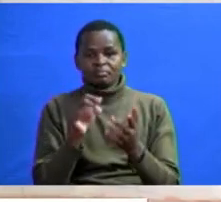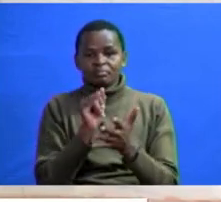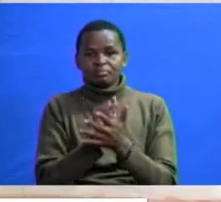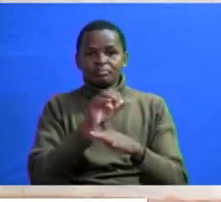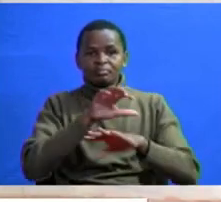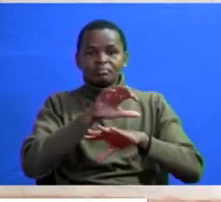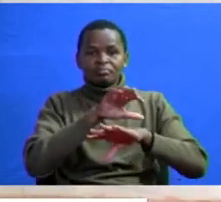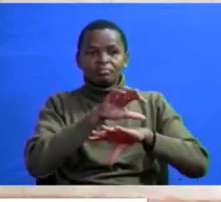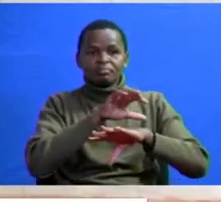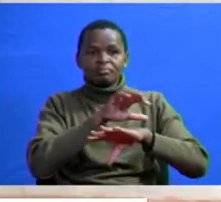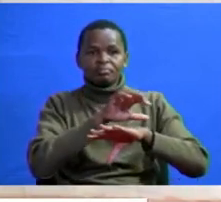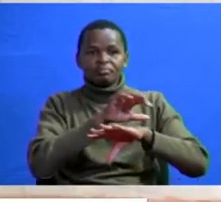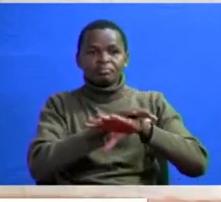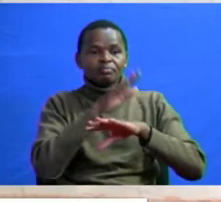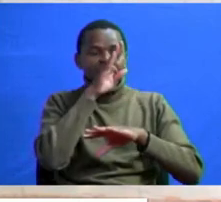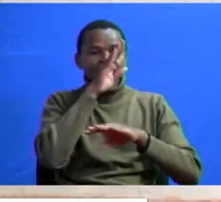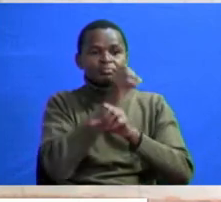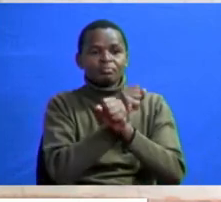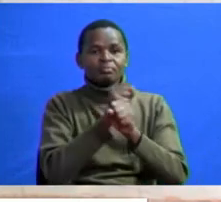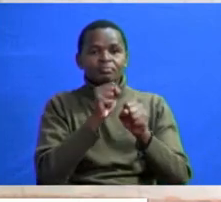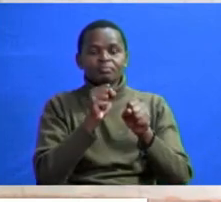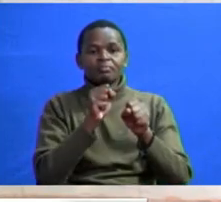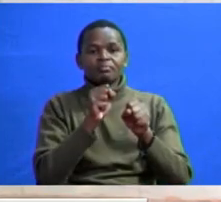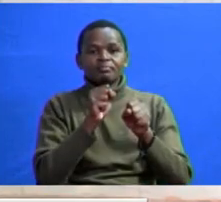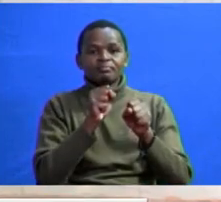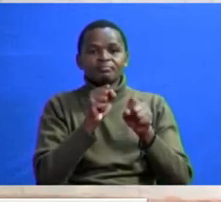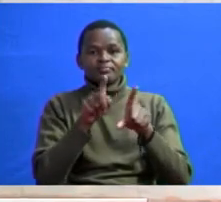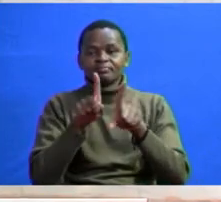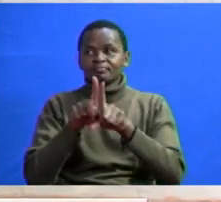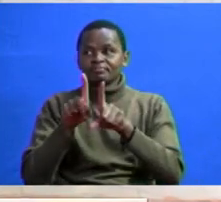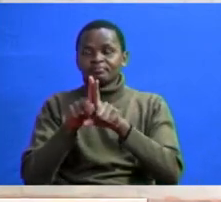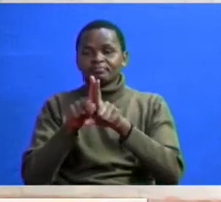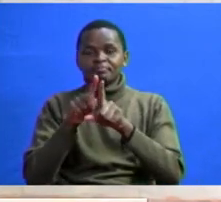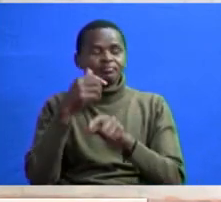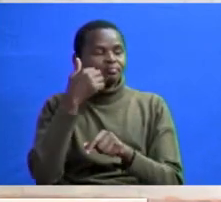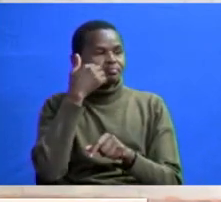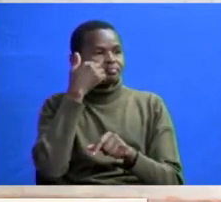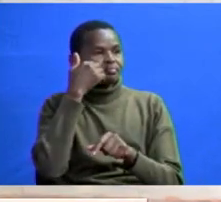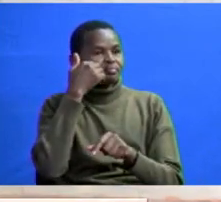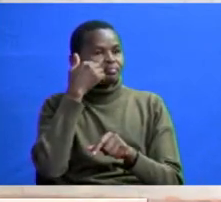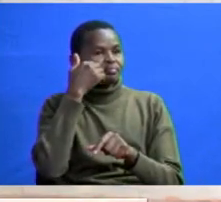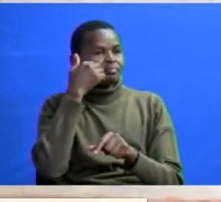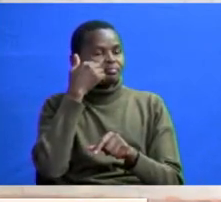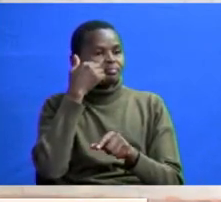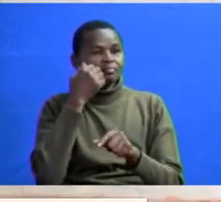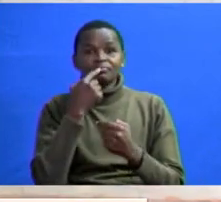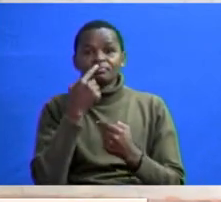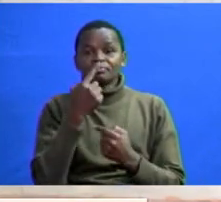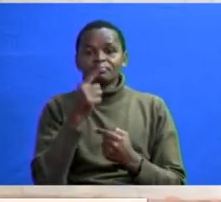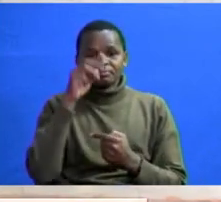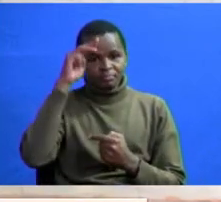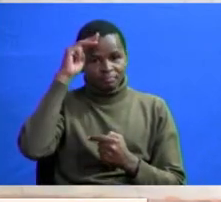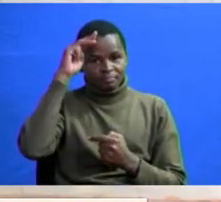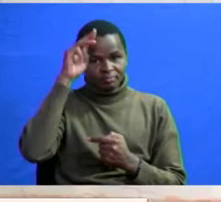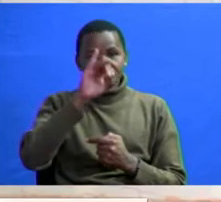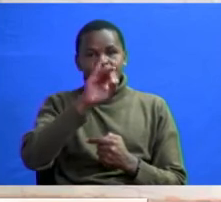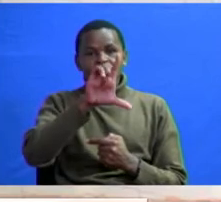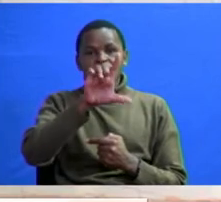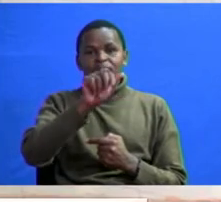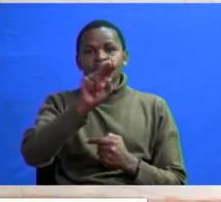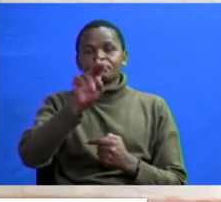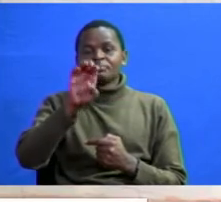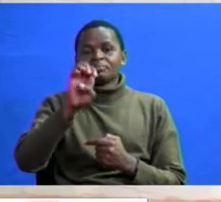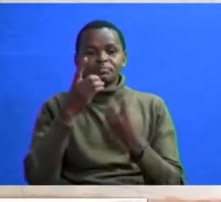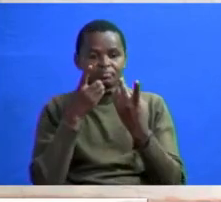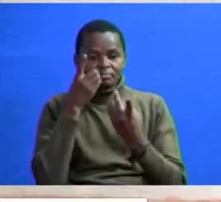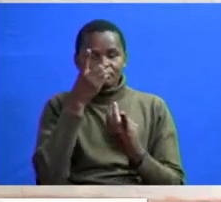to, be on the safe side as far as the illness is concerned. The illness I'm talking about is mental illness, and we shall be discussing